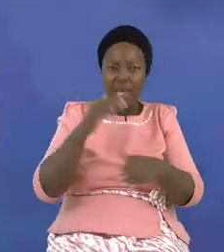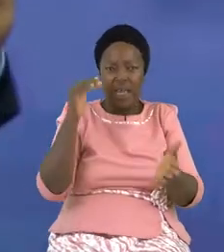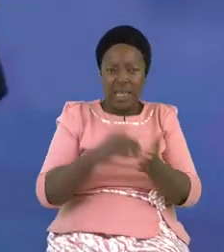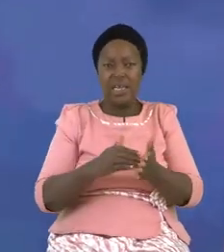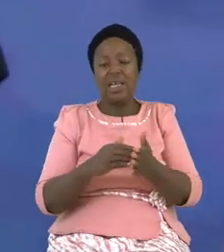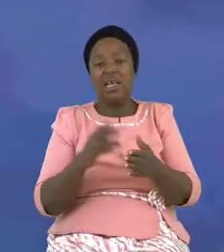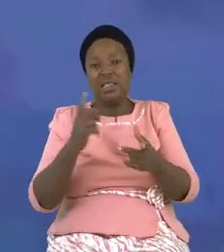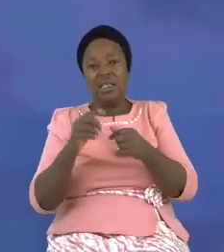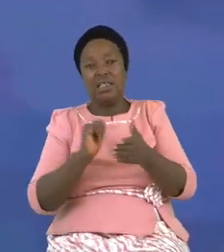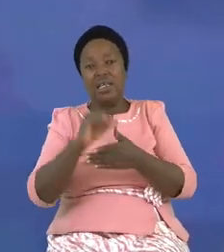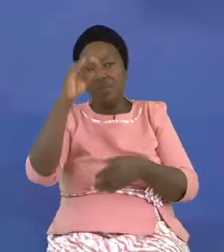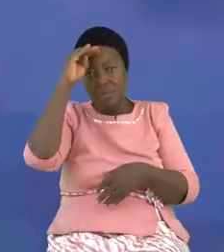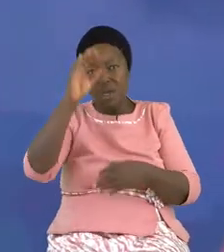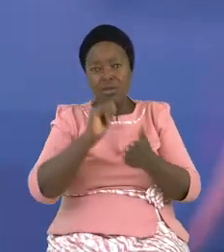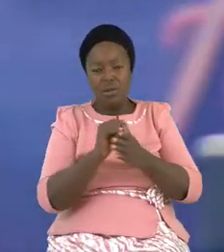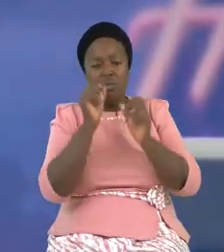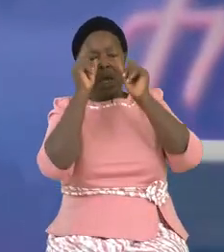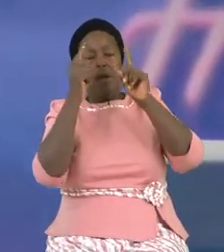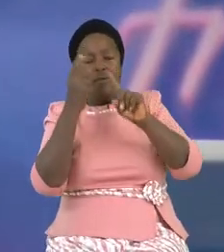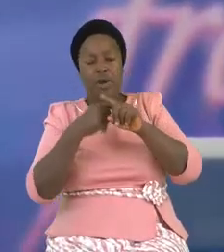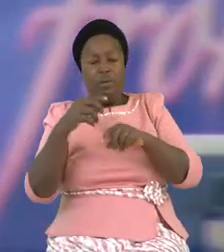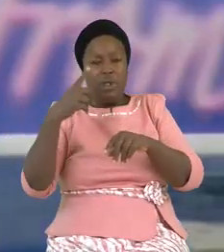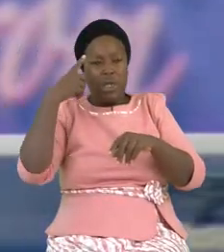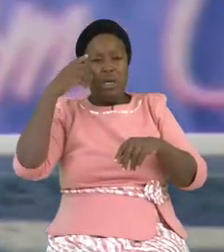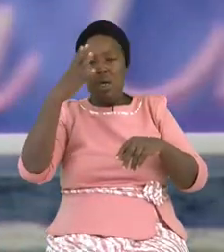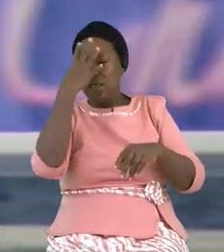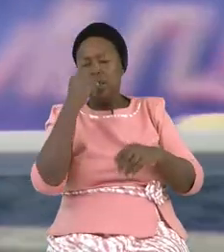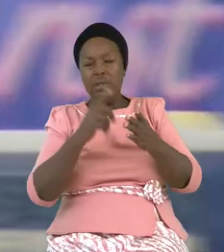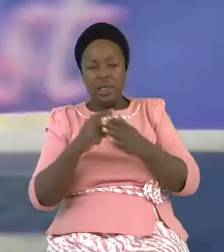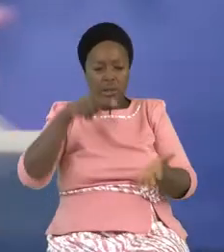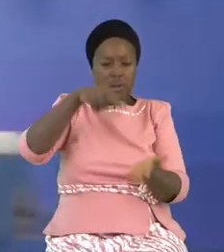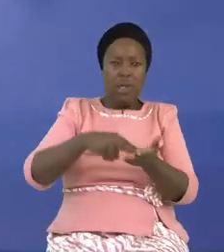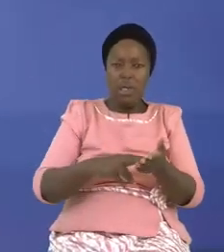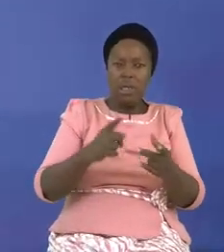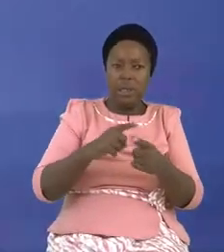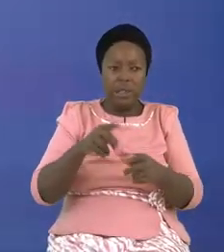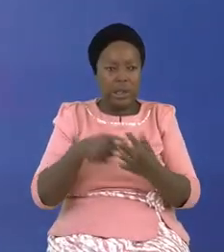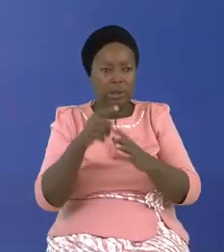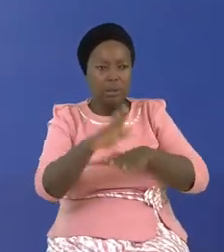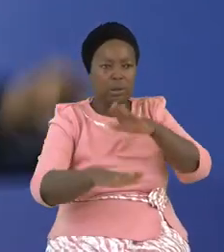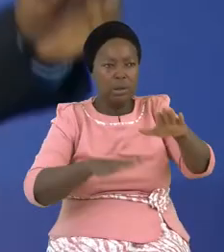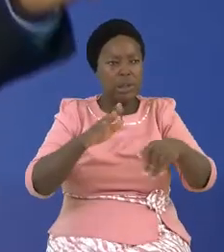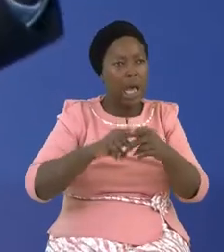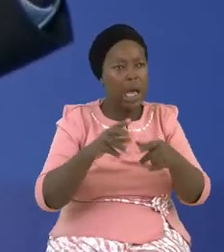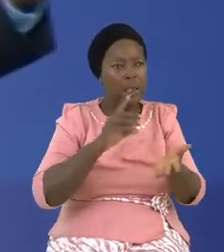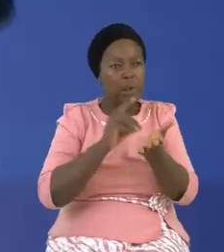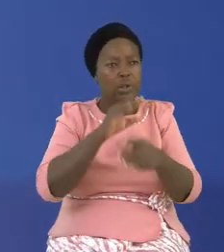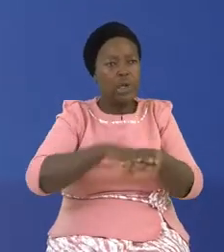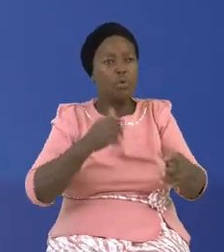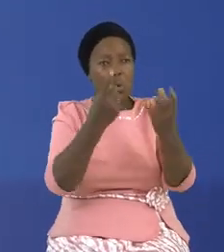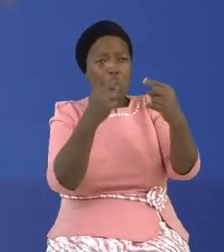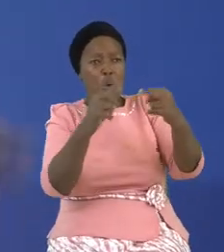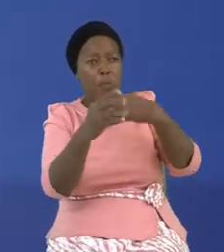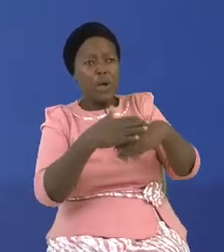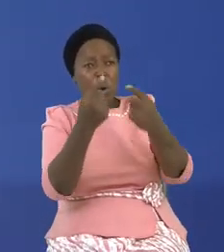man wakes up from the anesthesia, and then he rises up and he's going. And doctor says, come. The open wound there, we